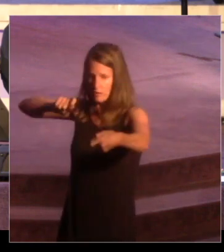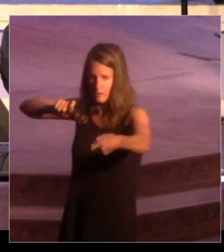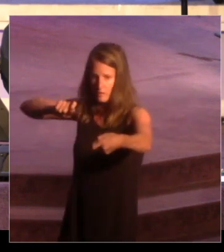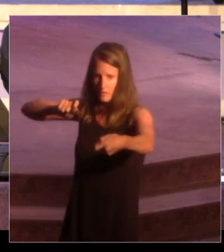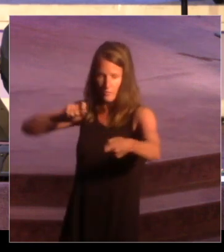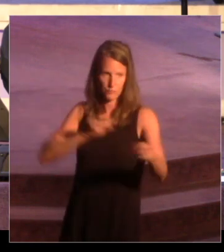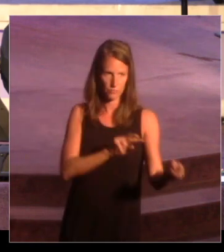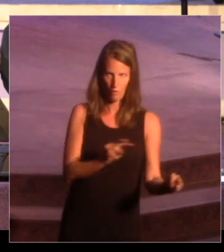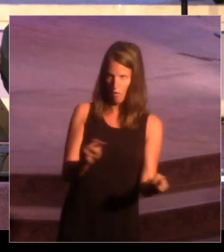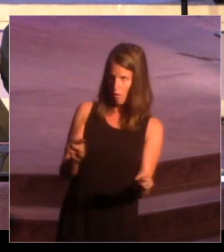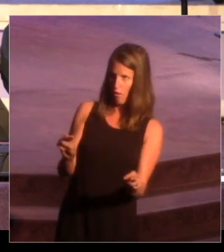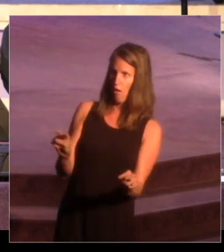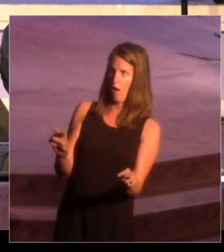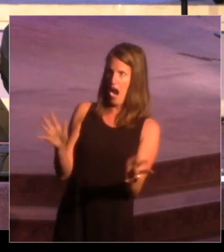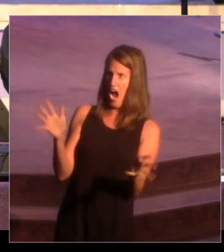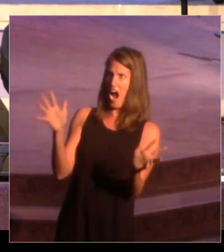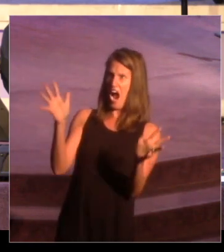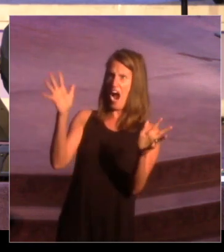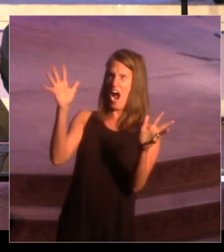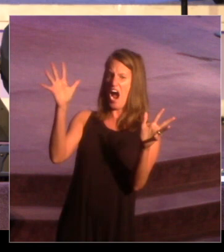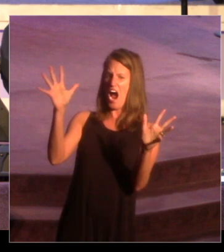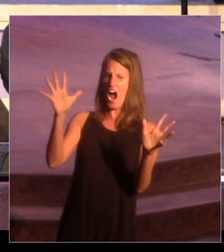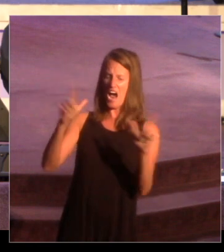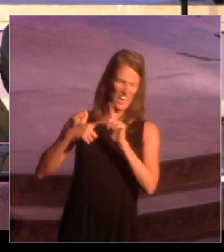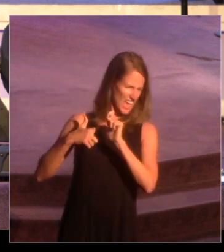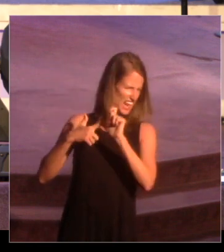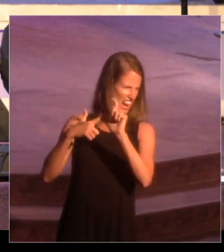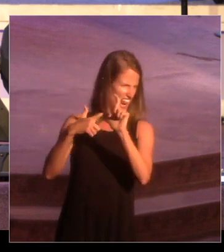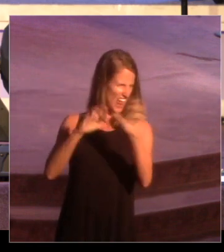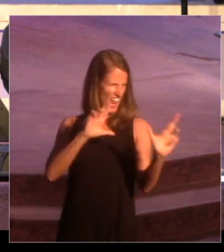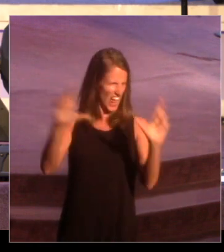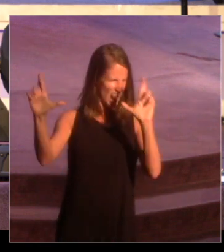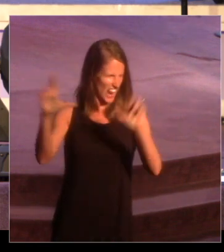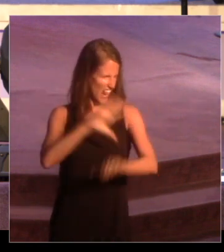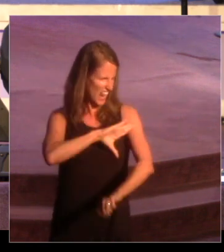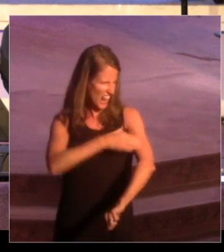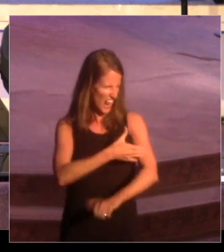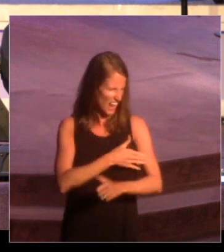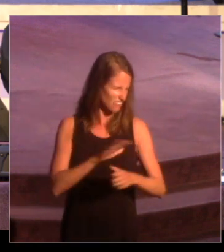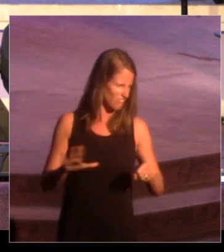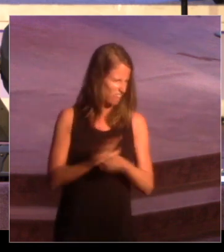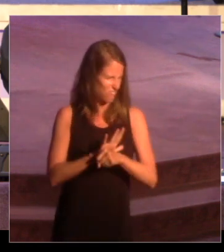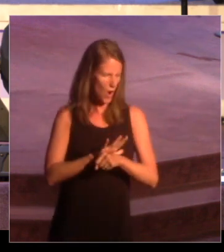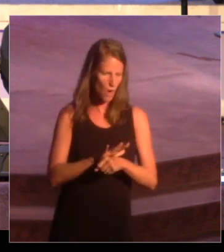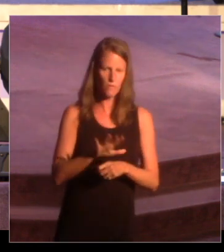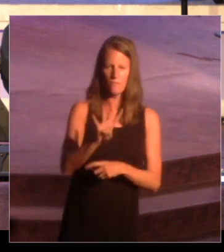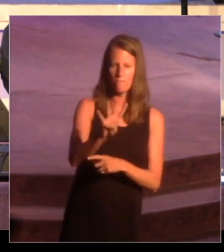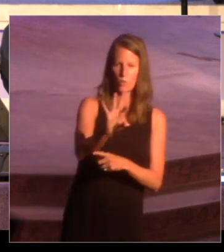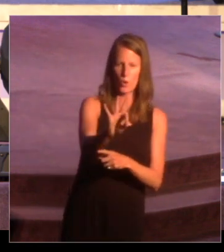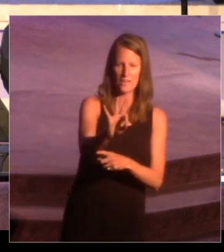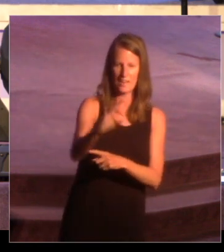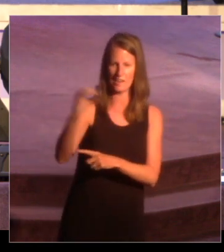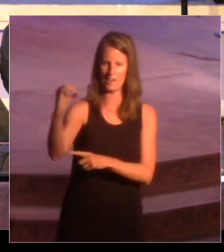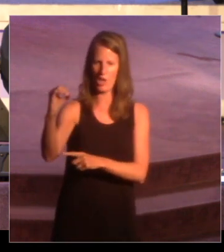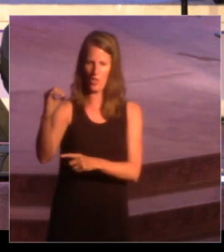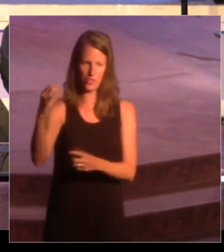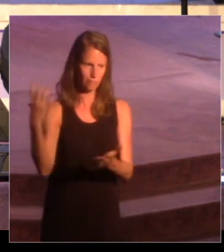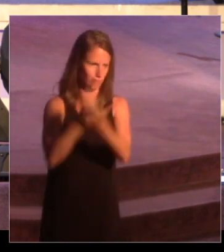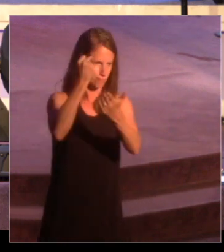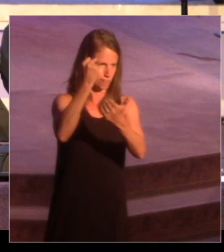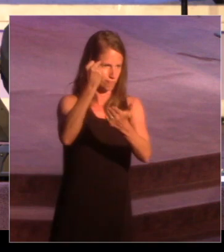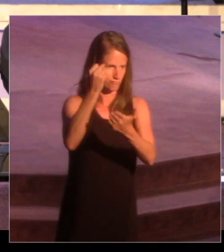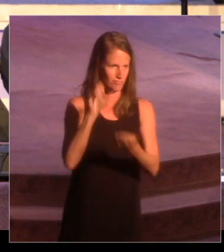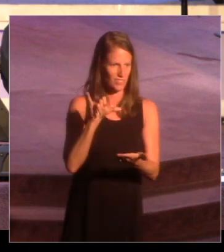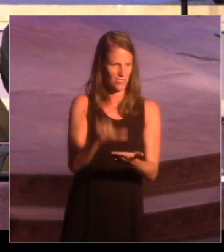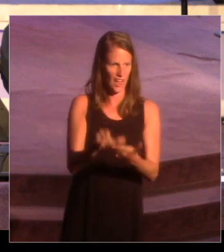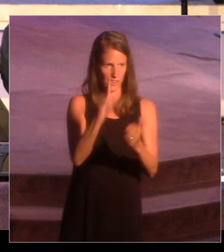And the high schoolers just go nuts. They storm the field. They're so pumped up. They win the game 49-0. That's what